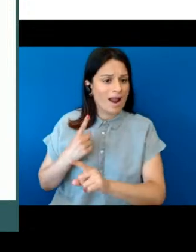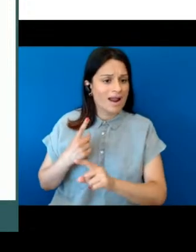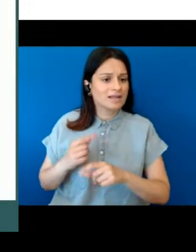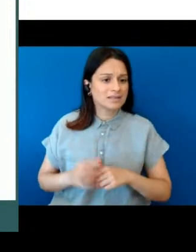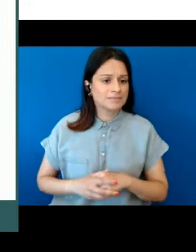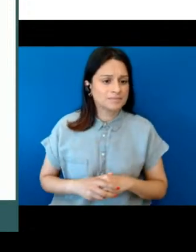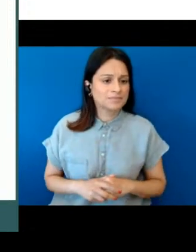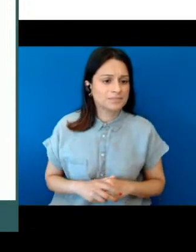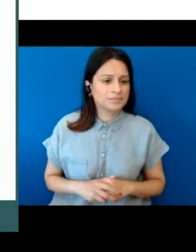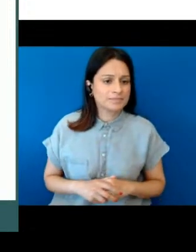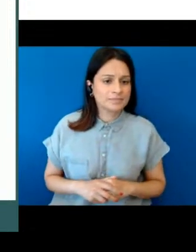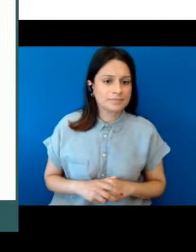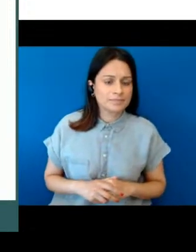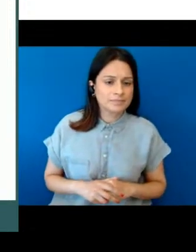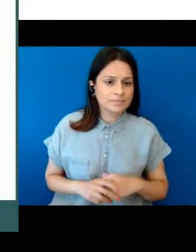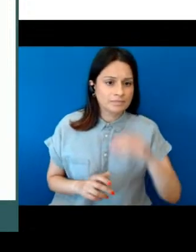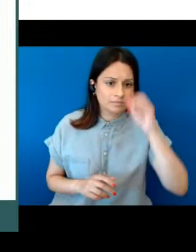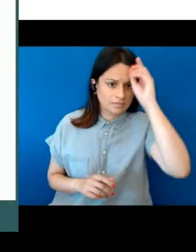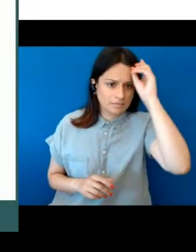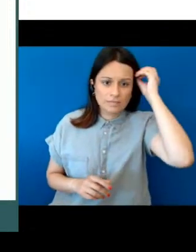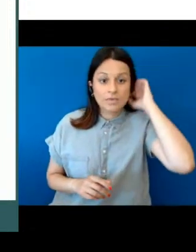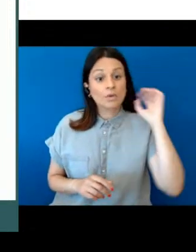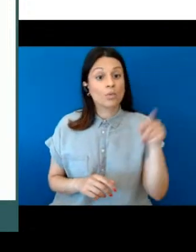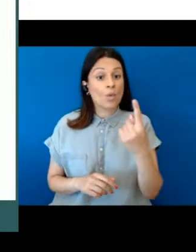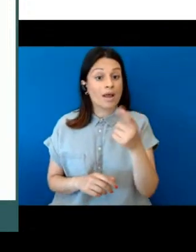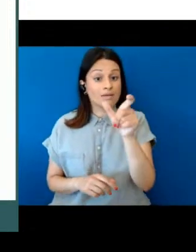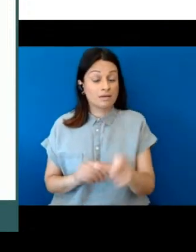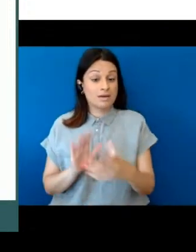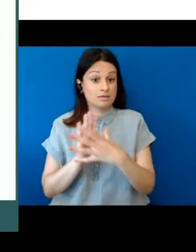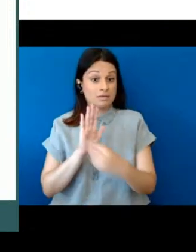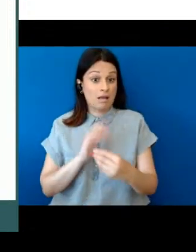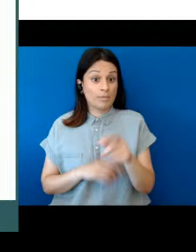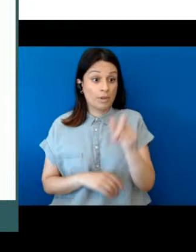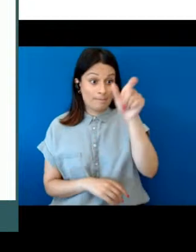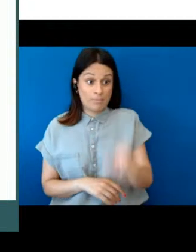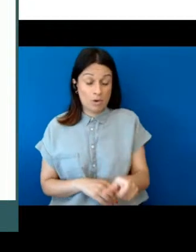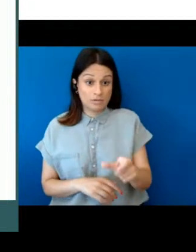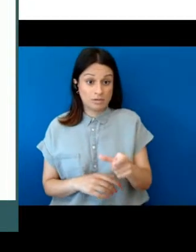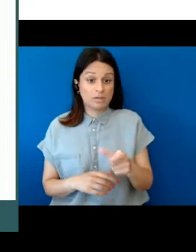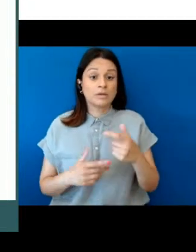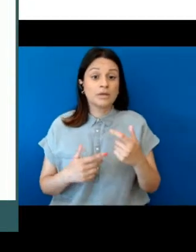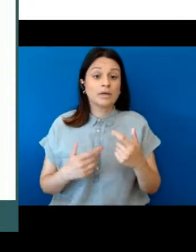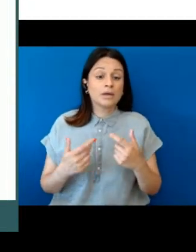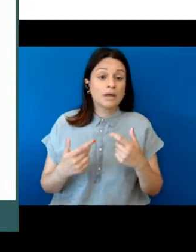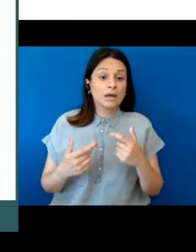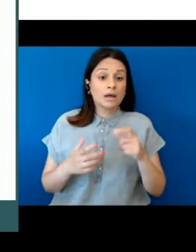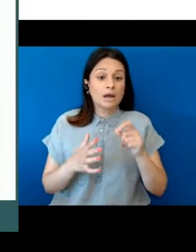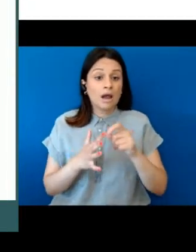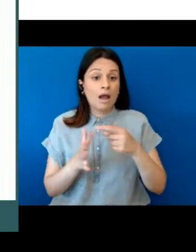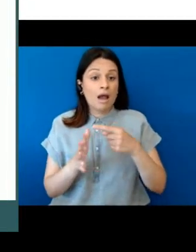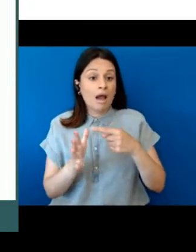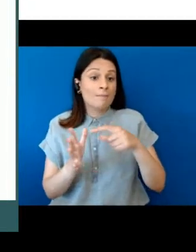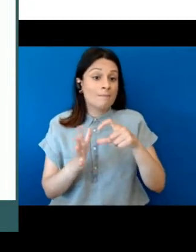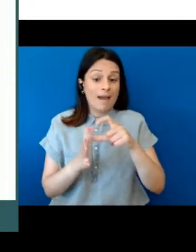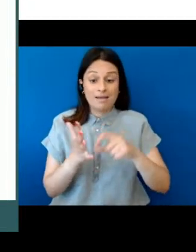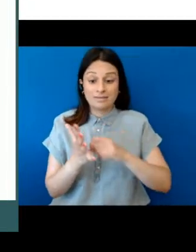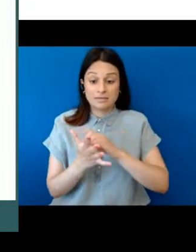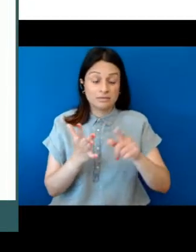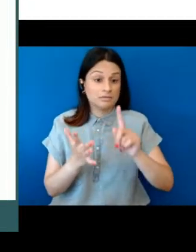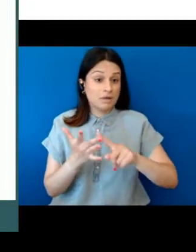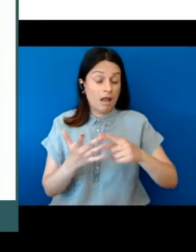one example would be a patient who halfway through a pad Thai meal